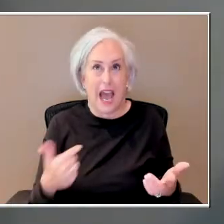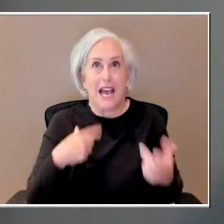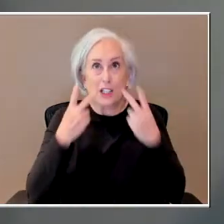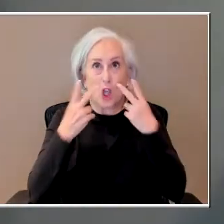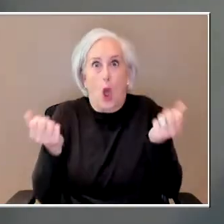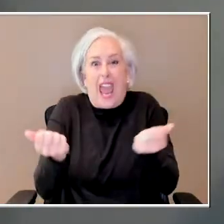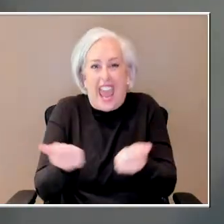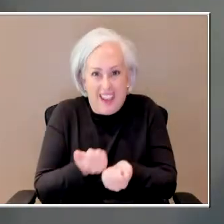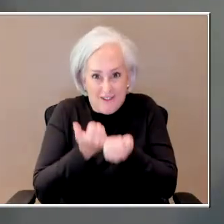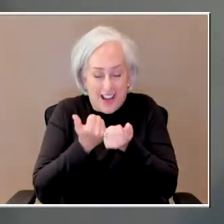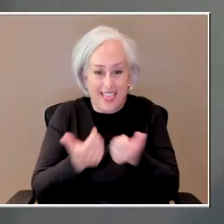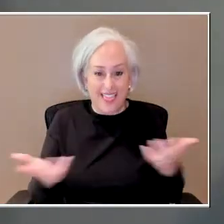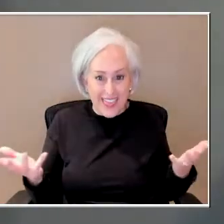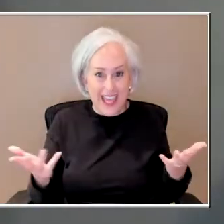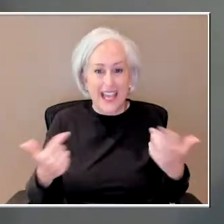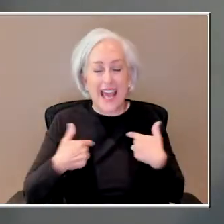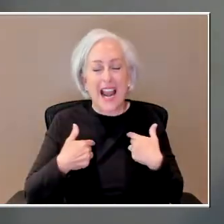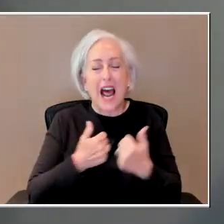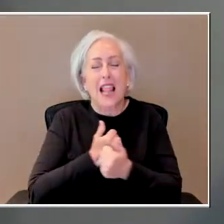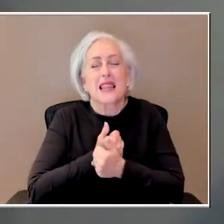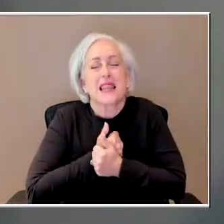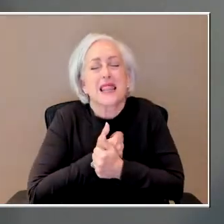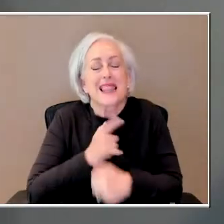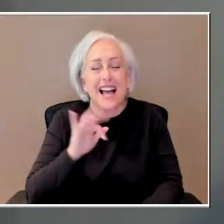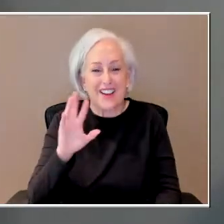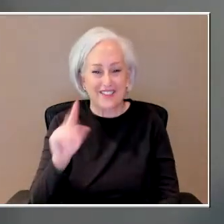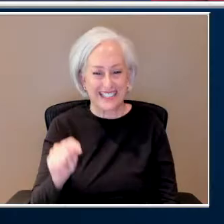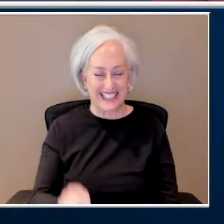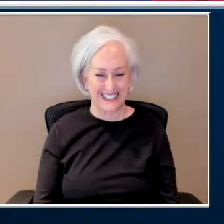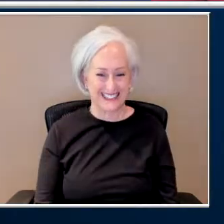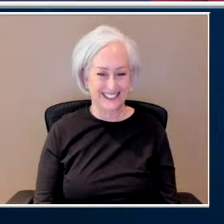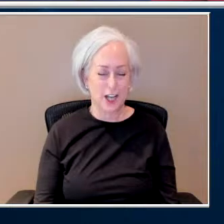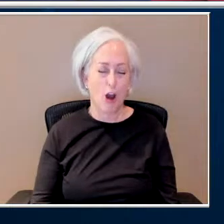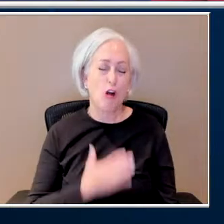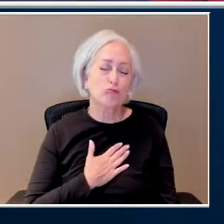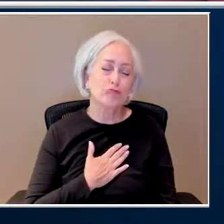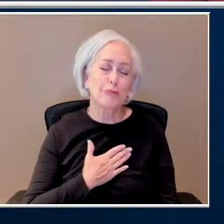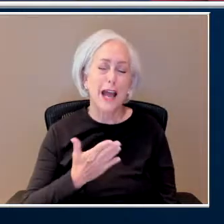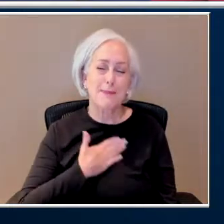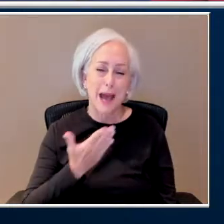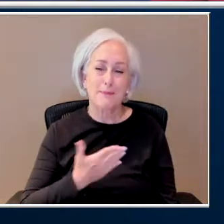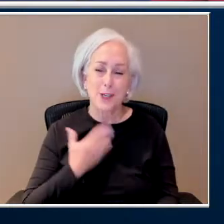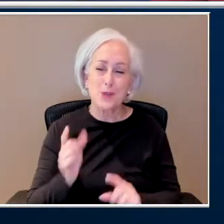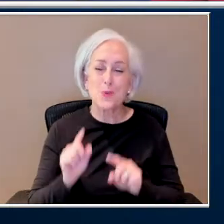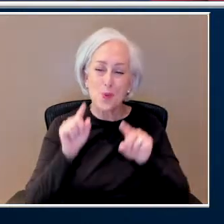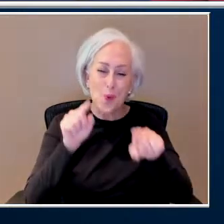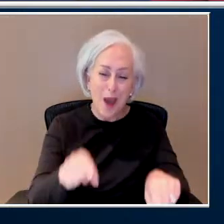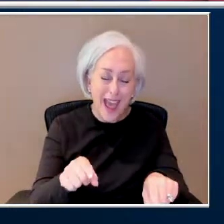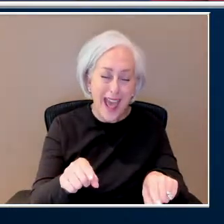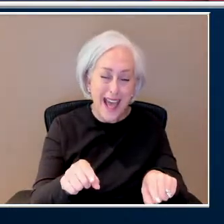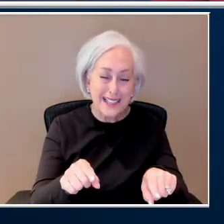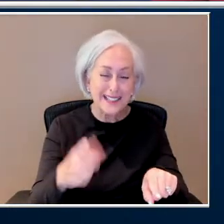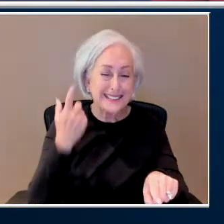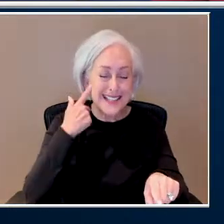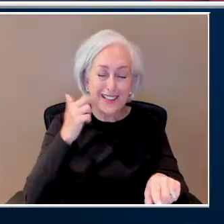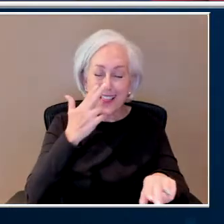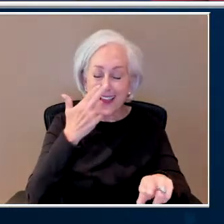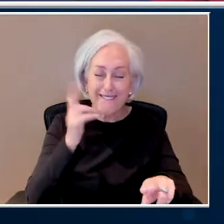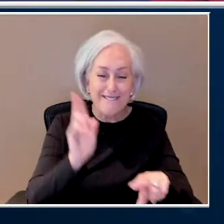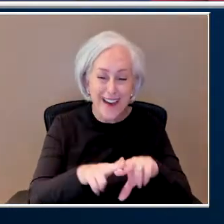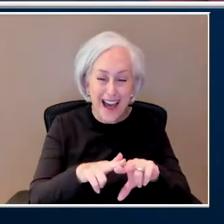everything, and I loved it. Oh, I'm so glad you got to go. That sounds like so much fun.